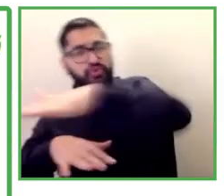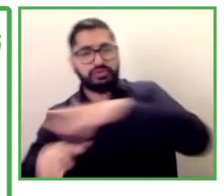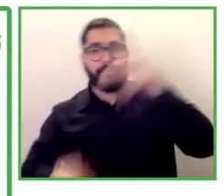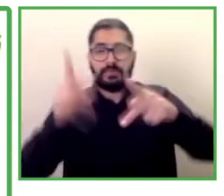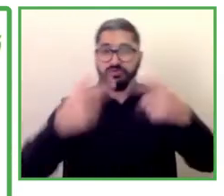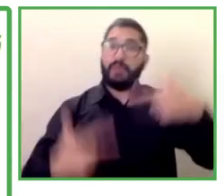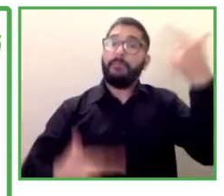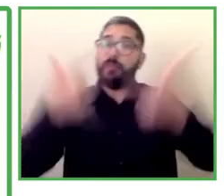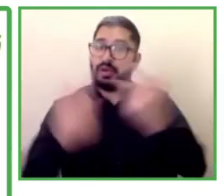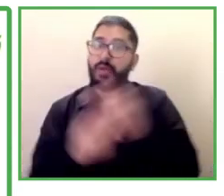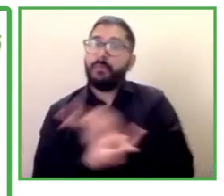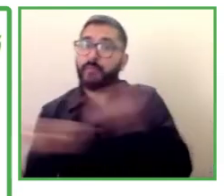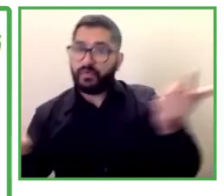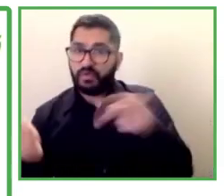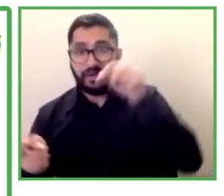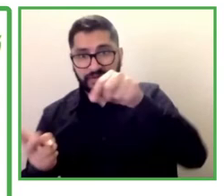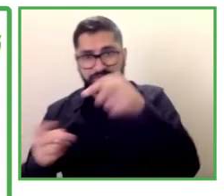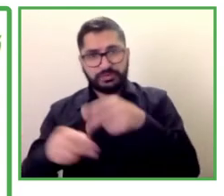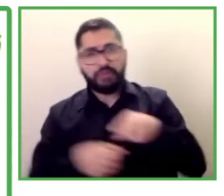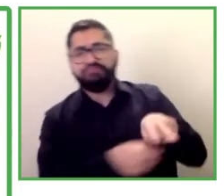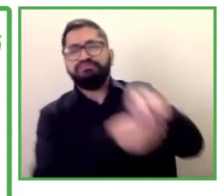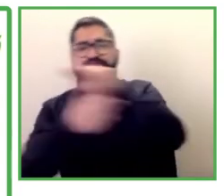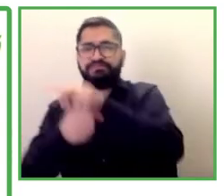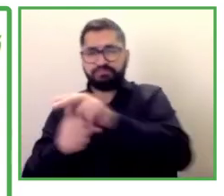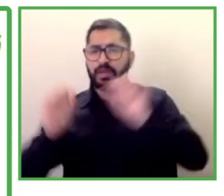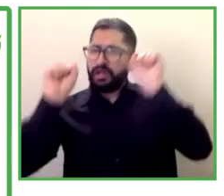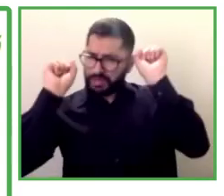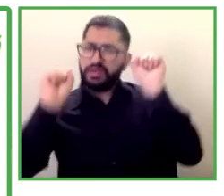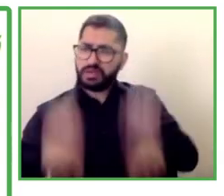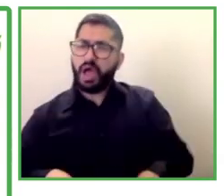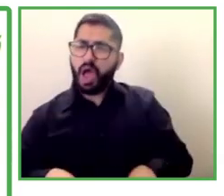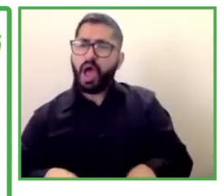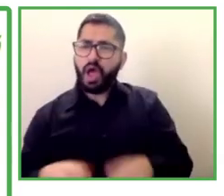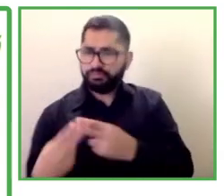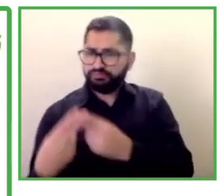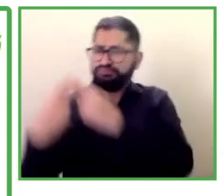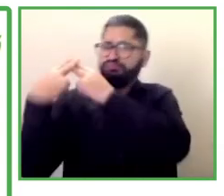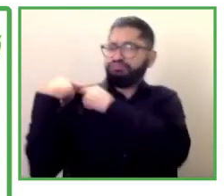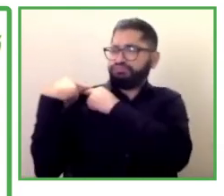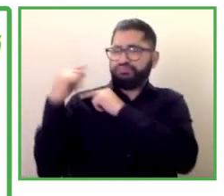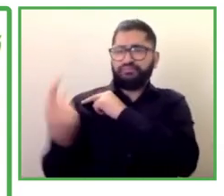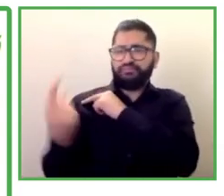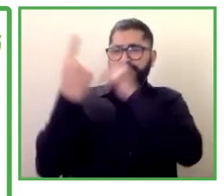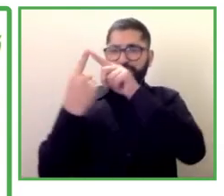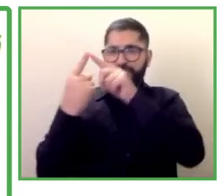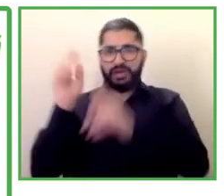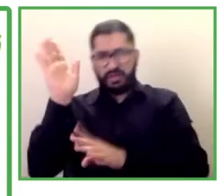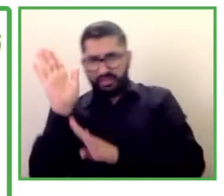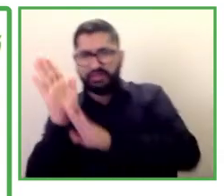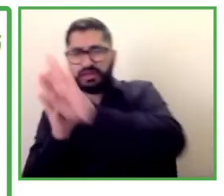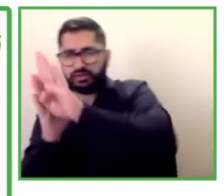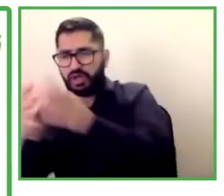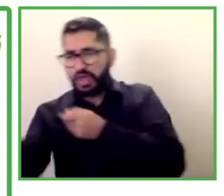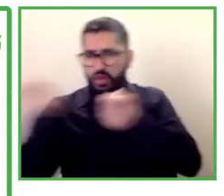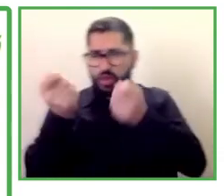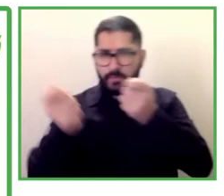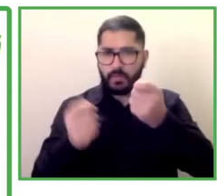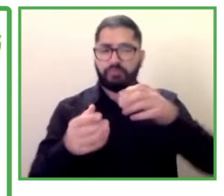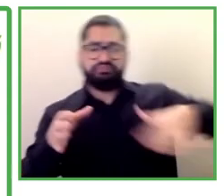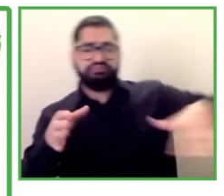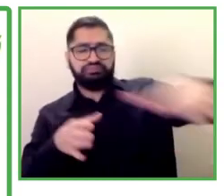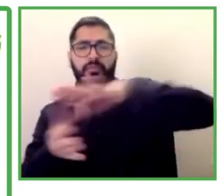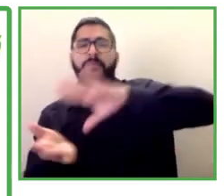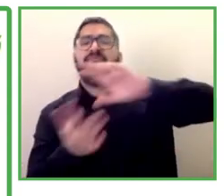have proven that through this, the administrations can intervene at the same time in the economic development and in the social development of the